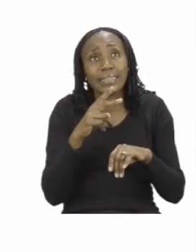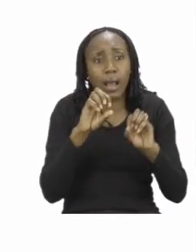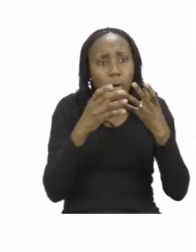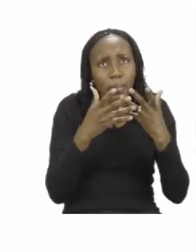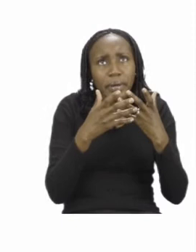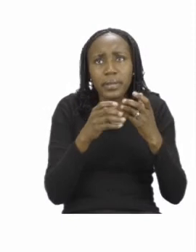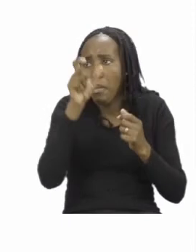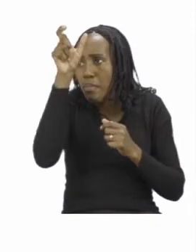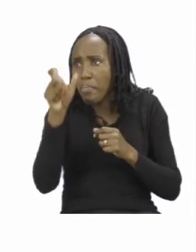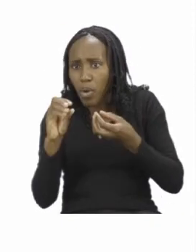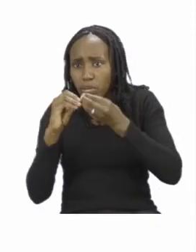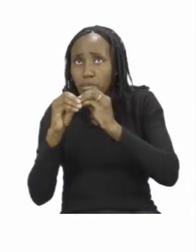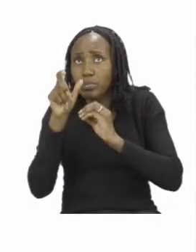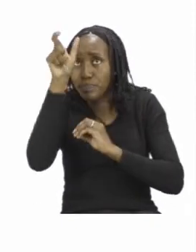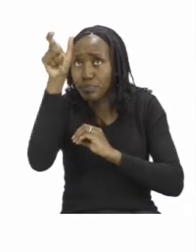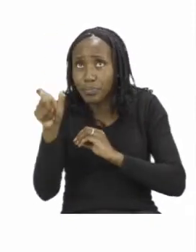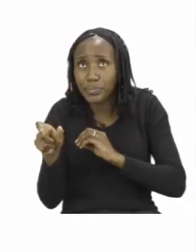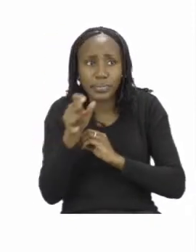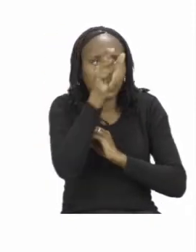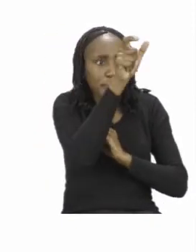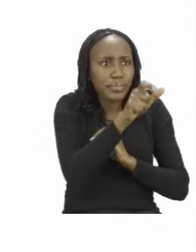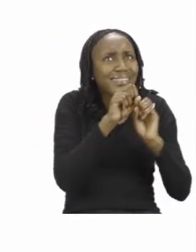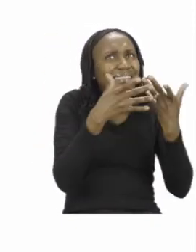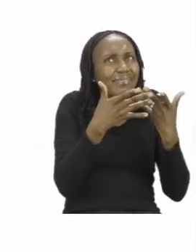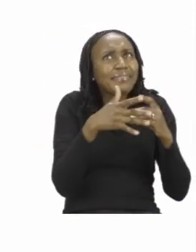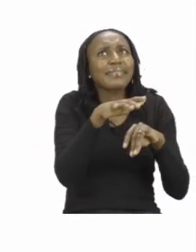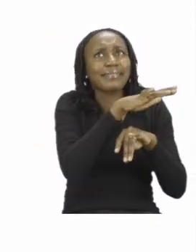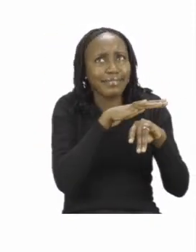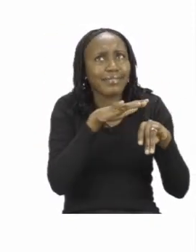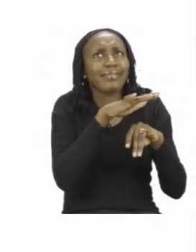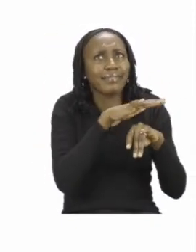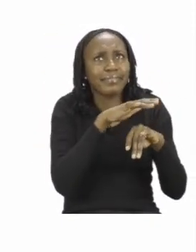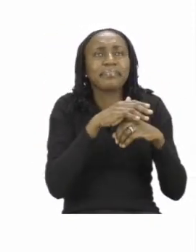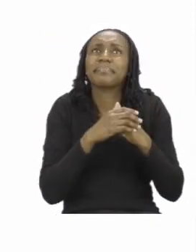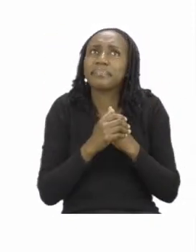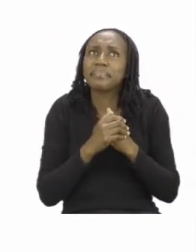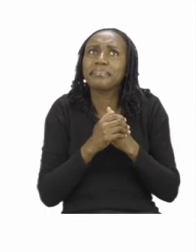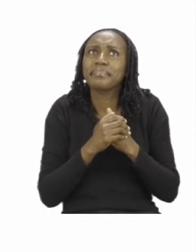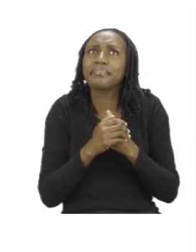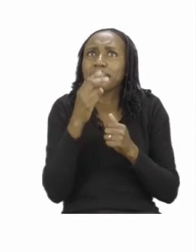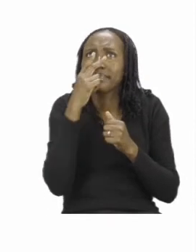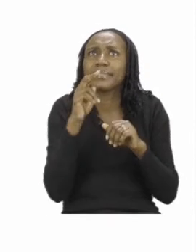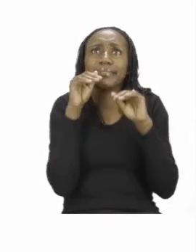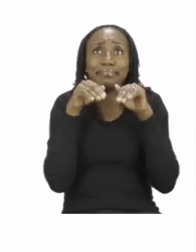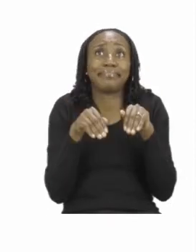the correct number. Now you can see on one side we have different animals. We have